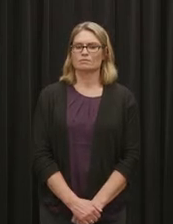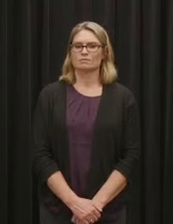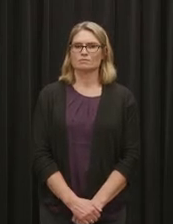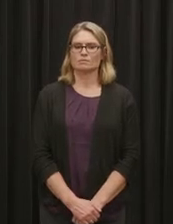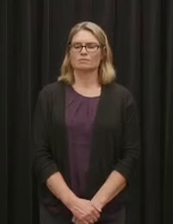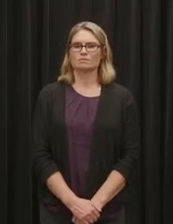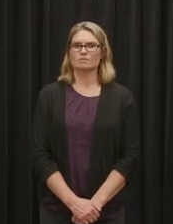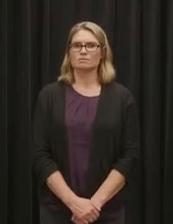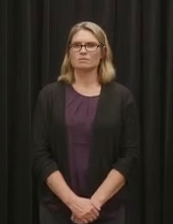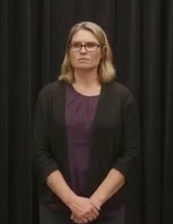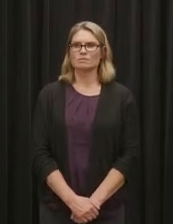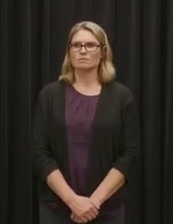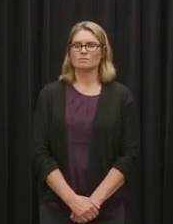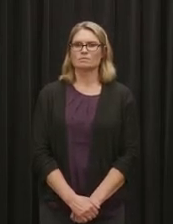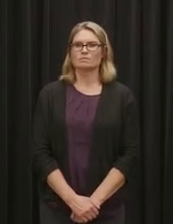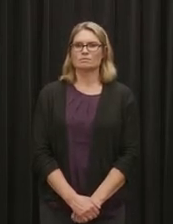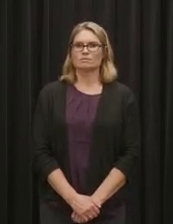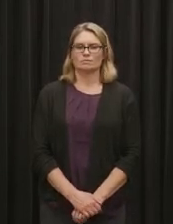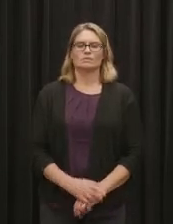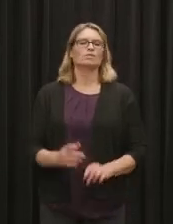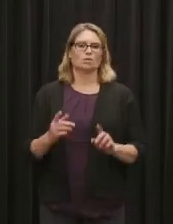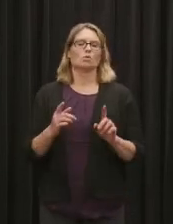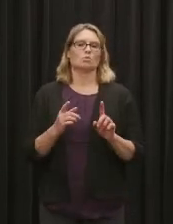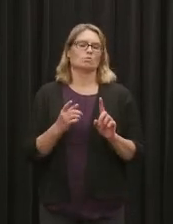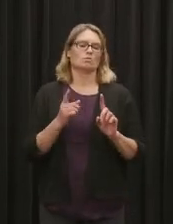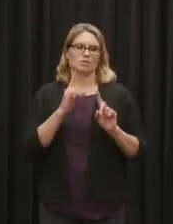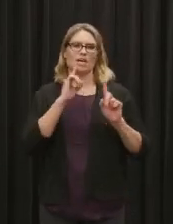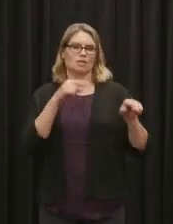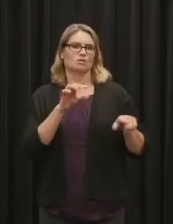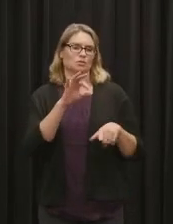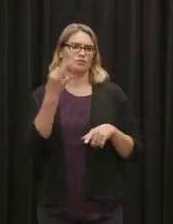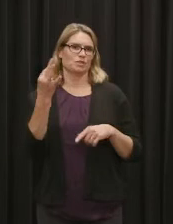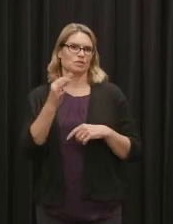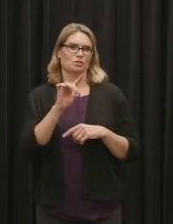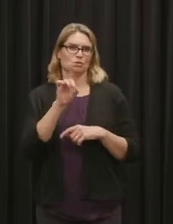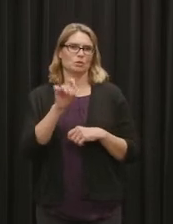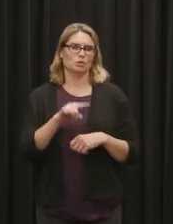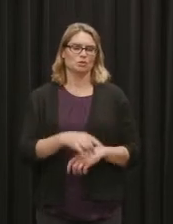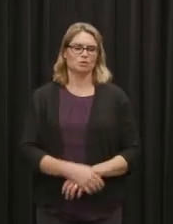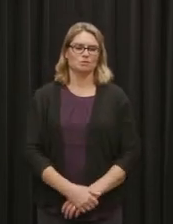The decision initially was made at the national level,